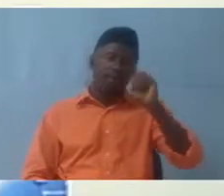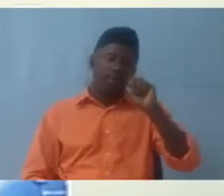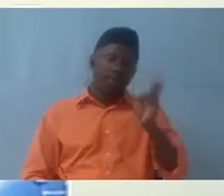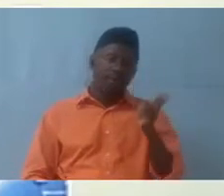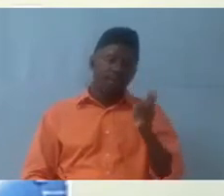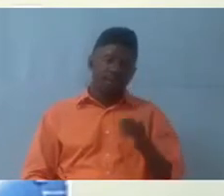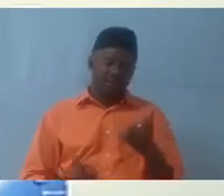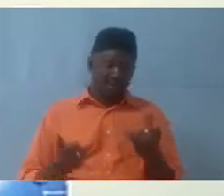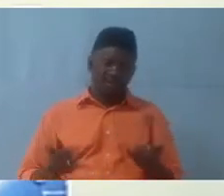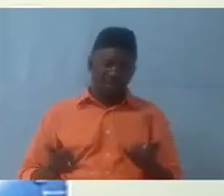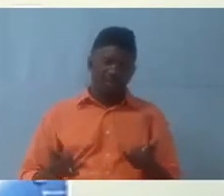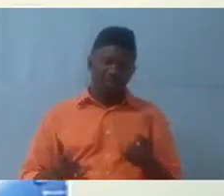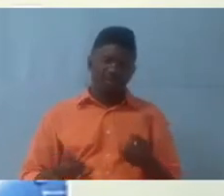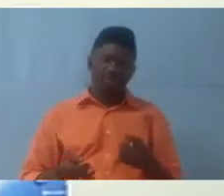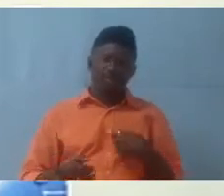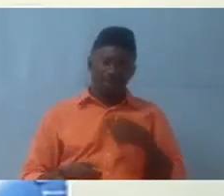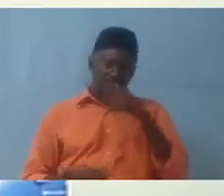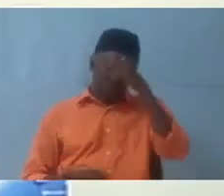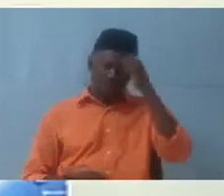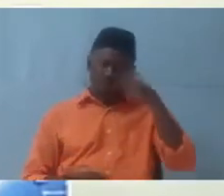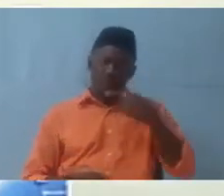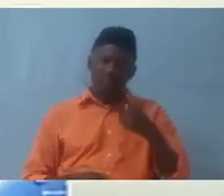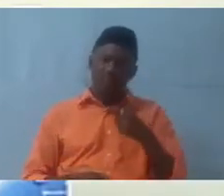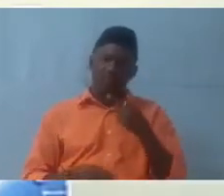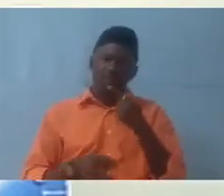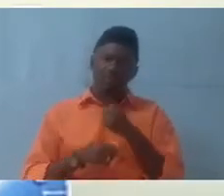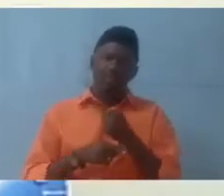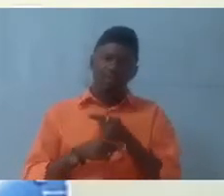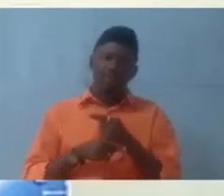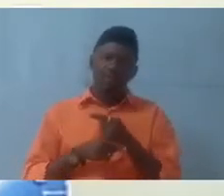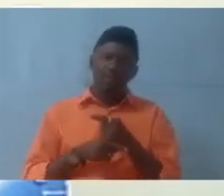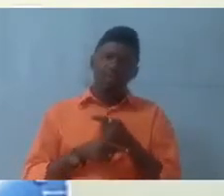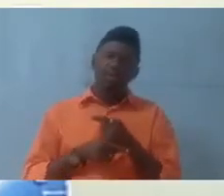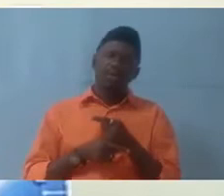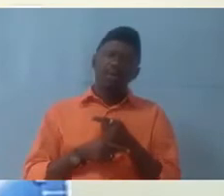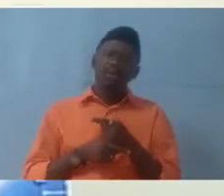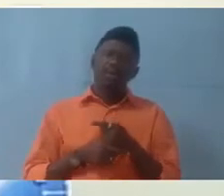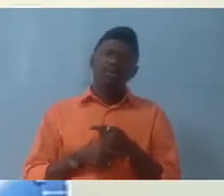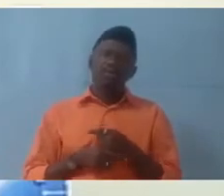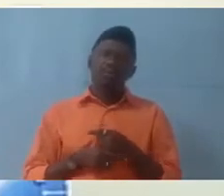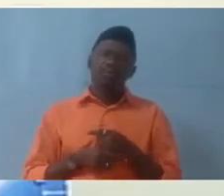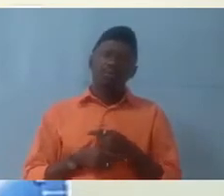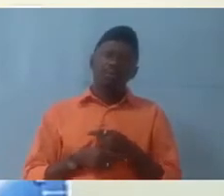Currently, I think at some point worked for the Gambian diplomatic mission in New York.